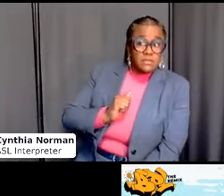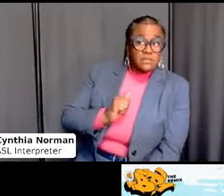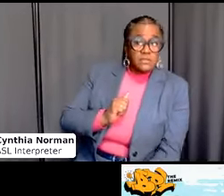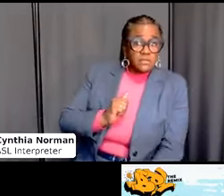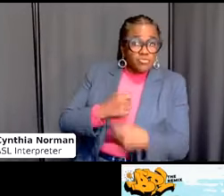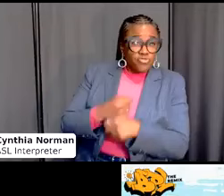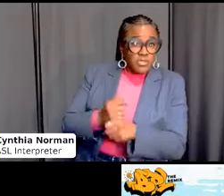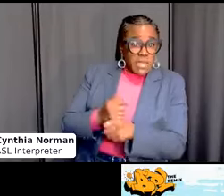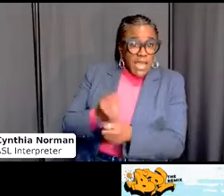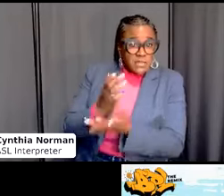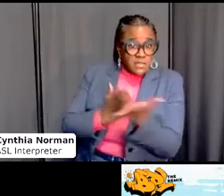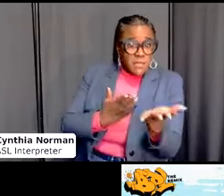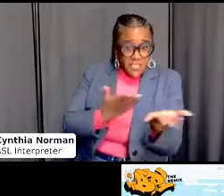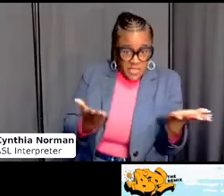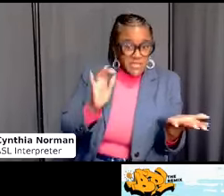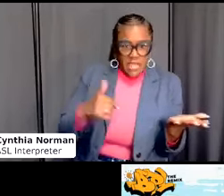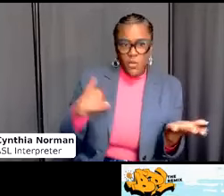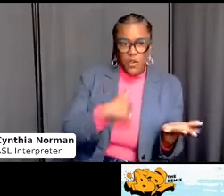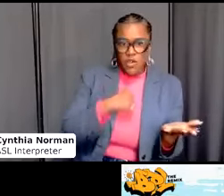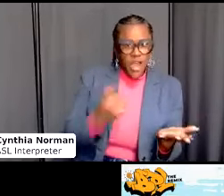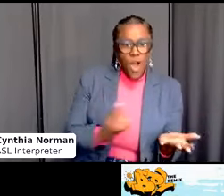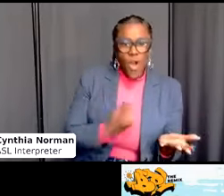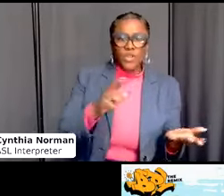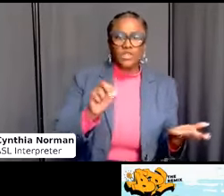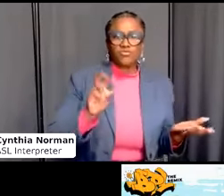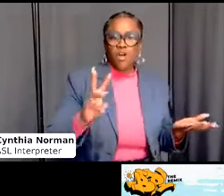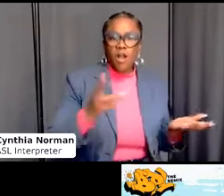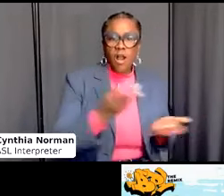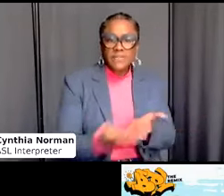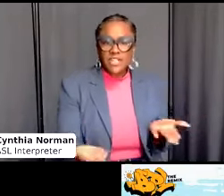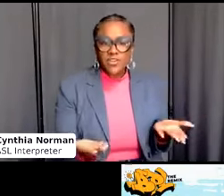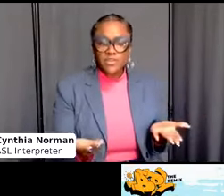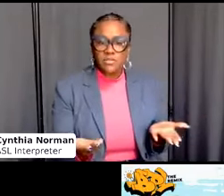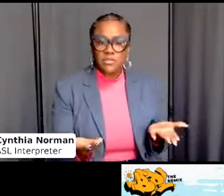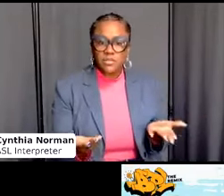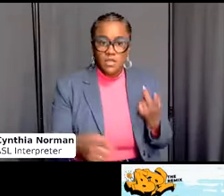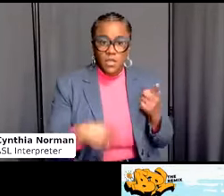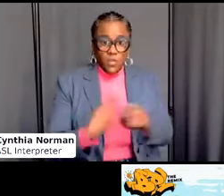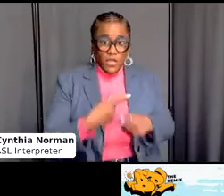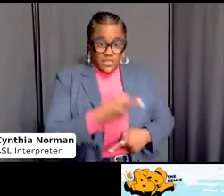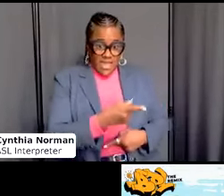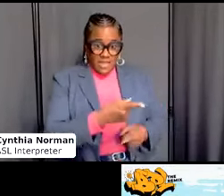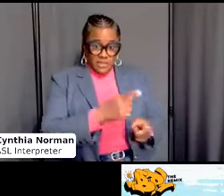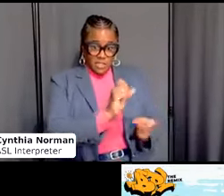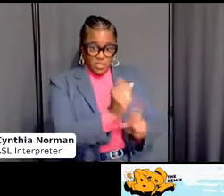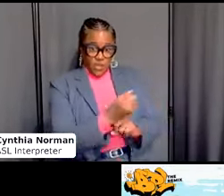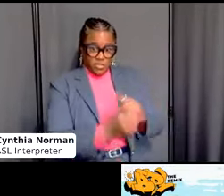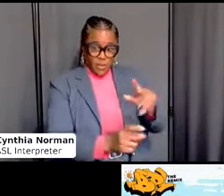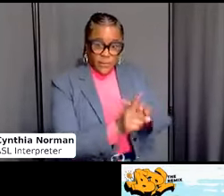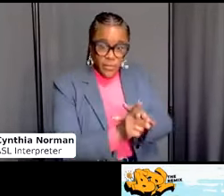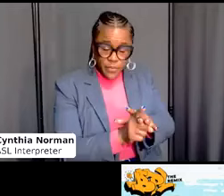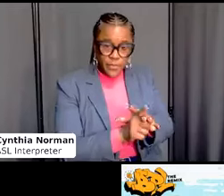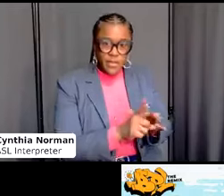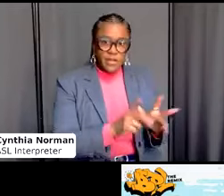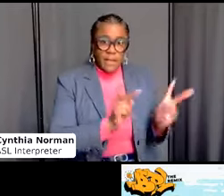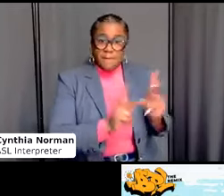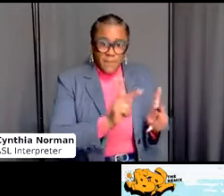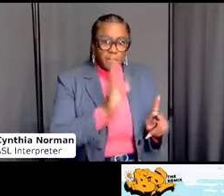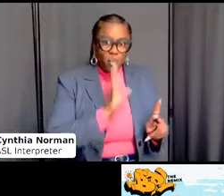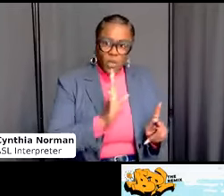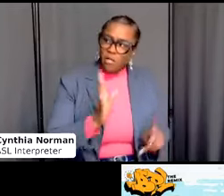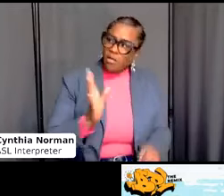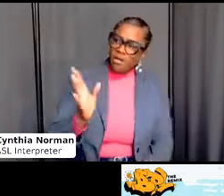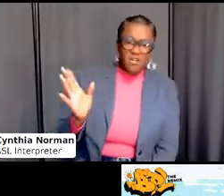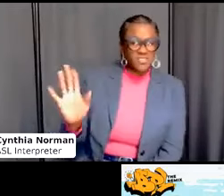create some finished goods, so we're not just the raw materials for it. Once you have that situation, you're having a people that's going to reject